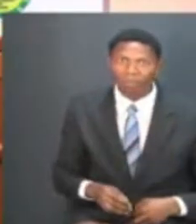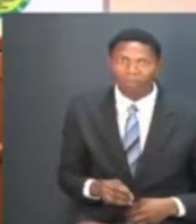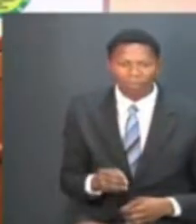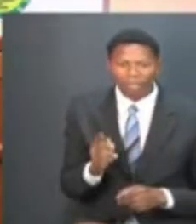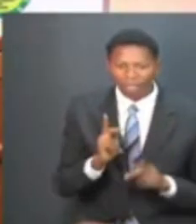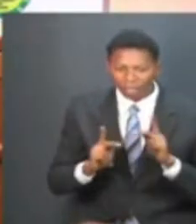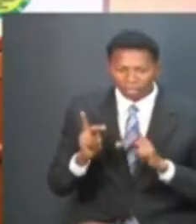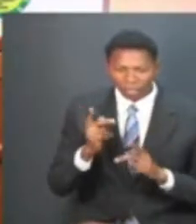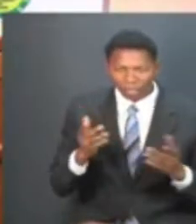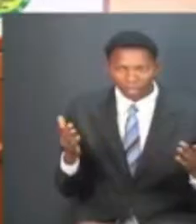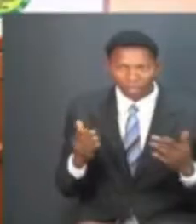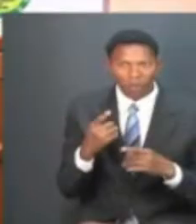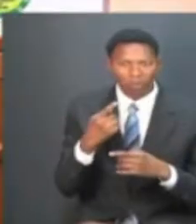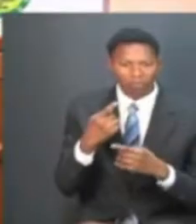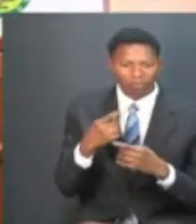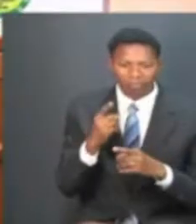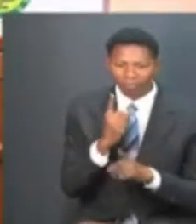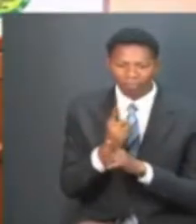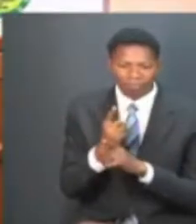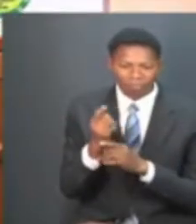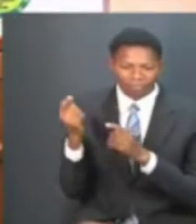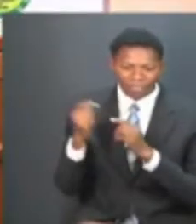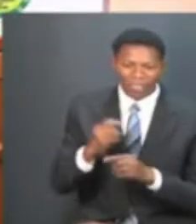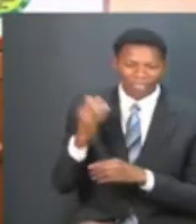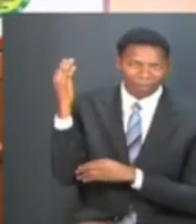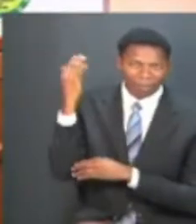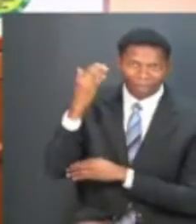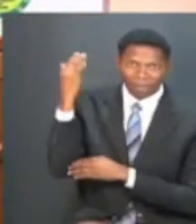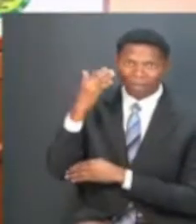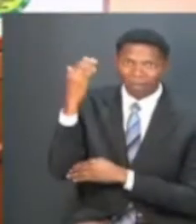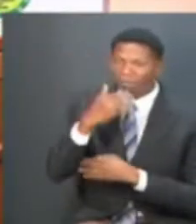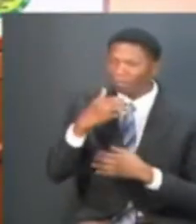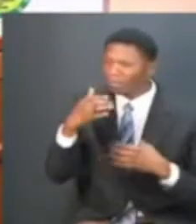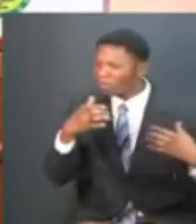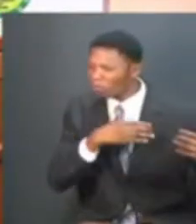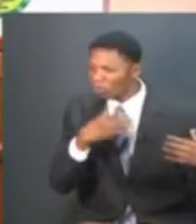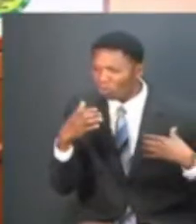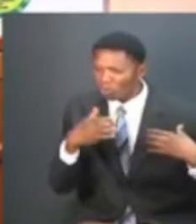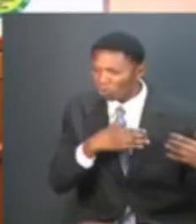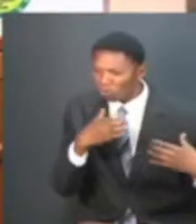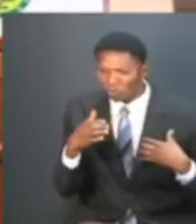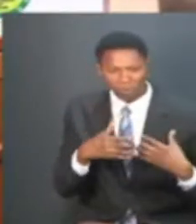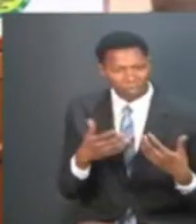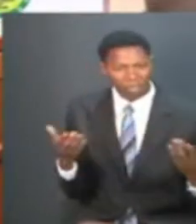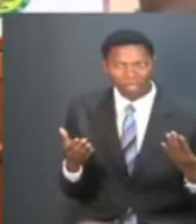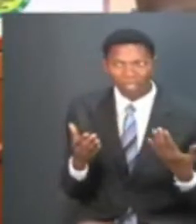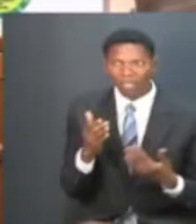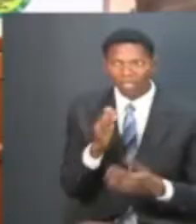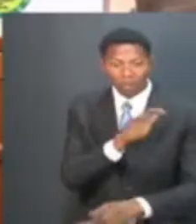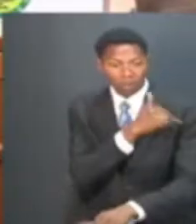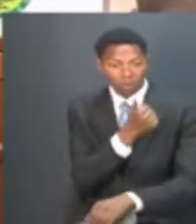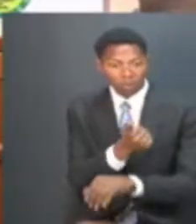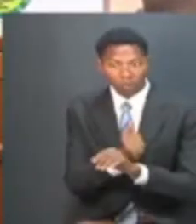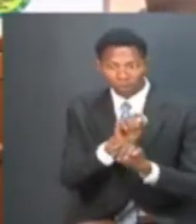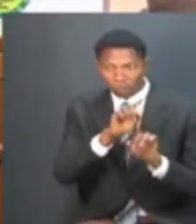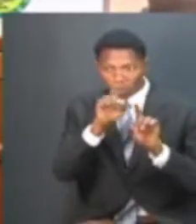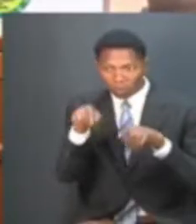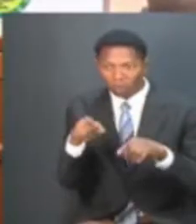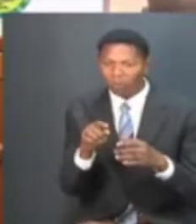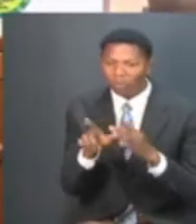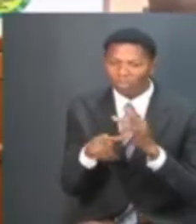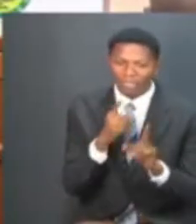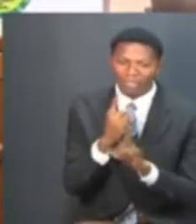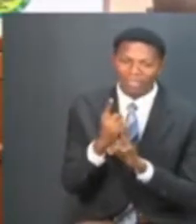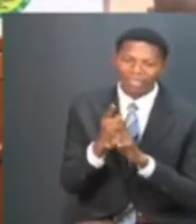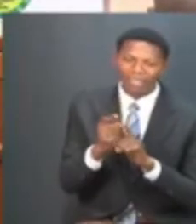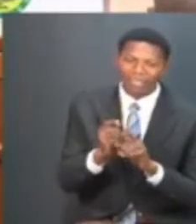here to make statements, we'll be here to complain. Authorities will go in, donate 1 or 2